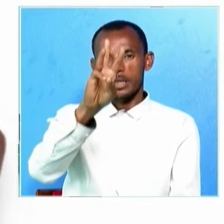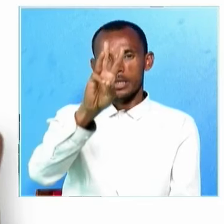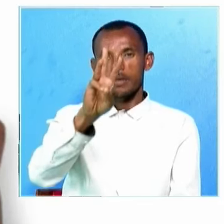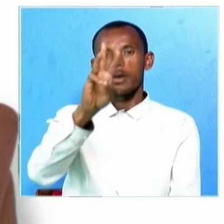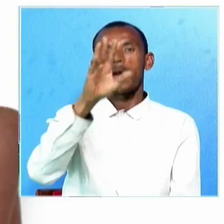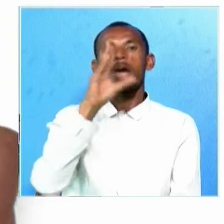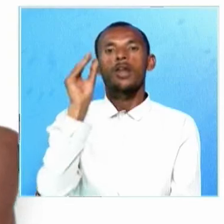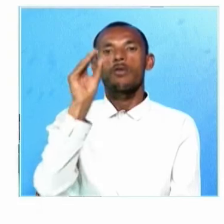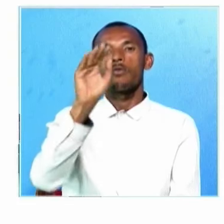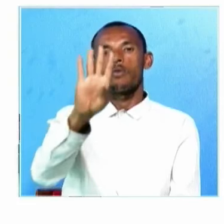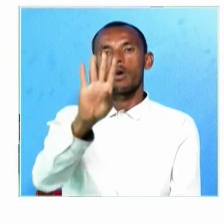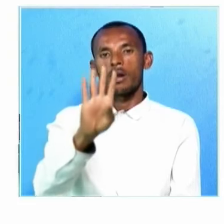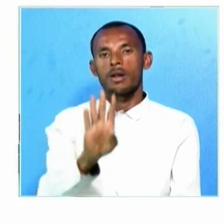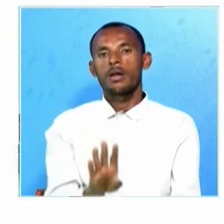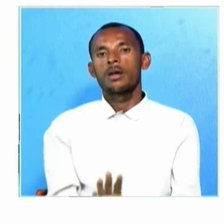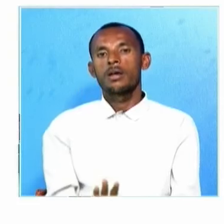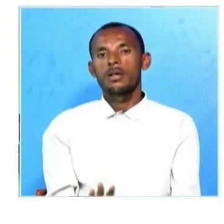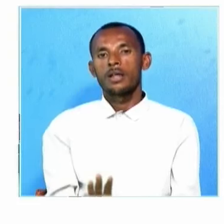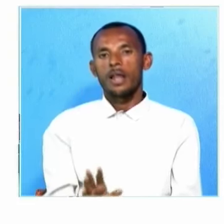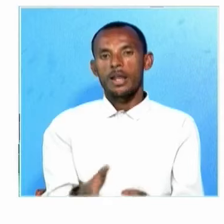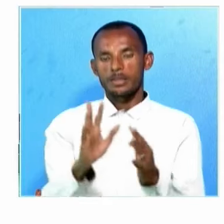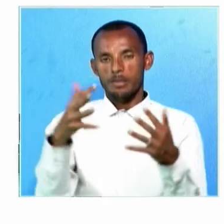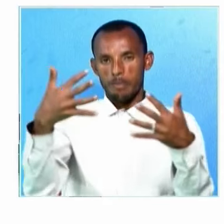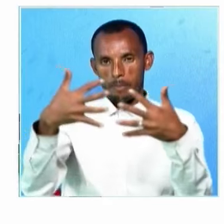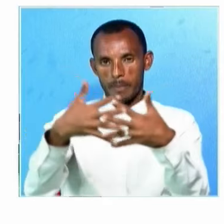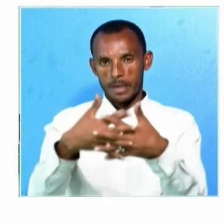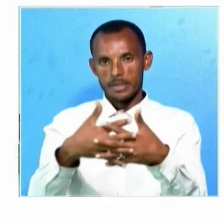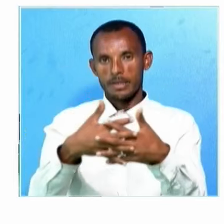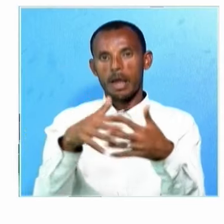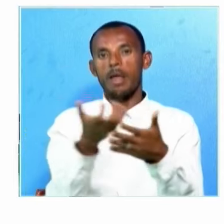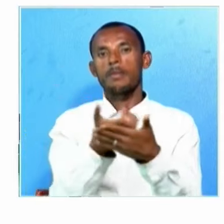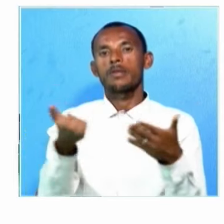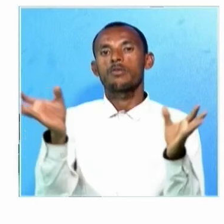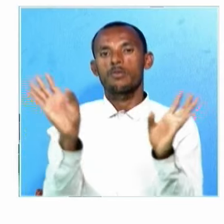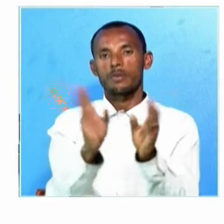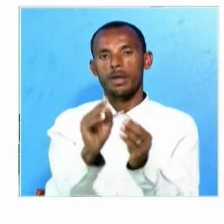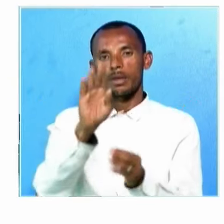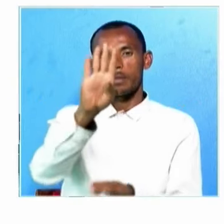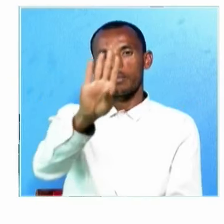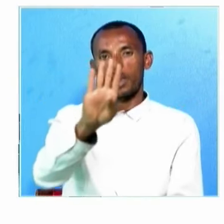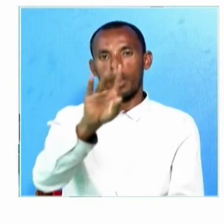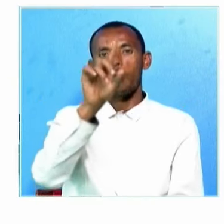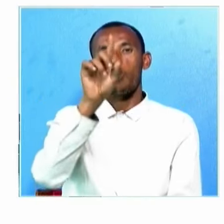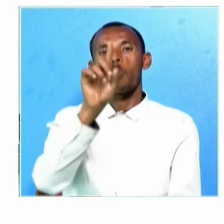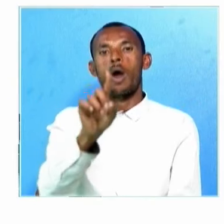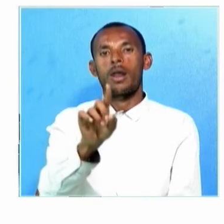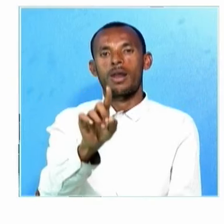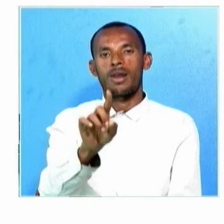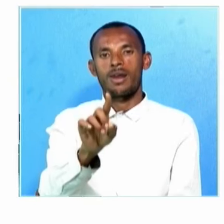and 4. It contains this one. Let's mix elements of set B, 1,